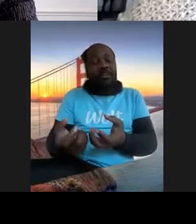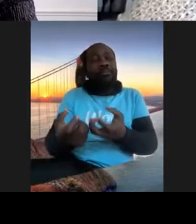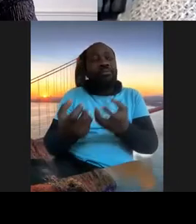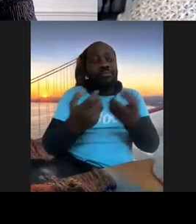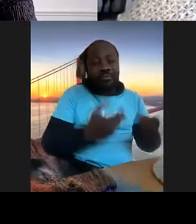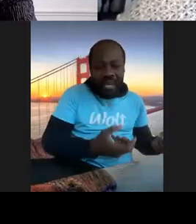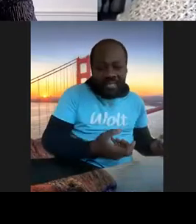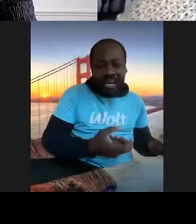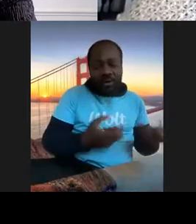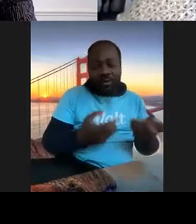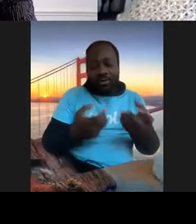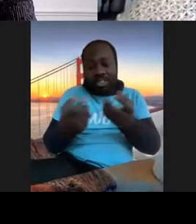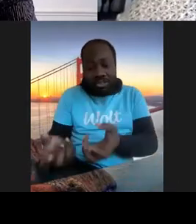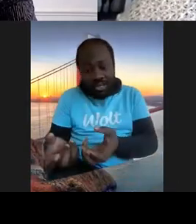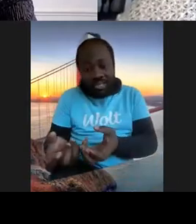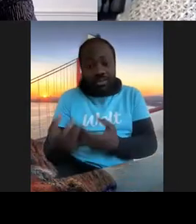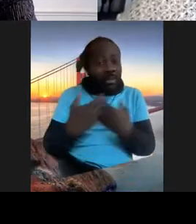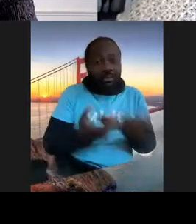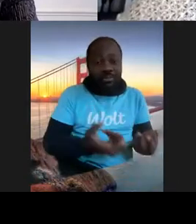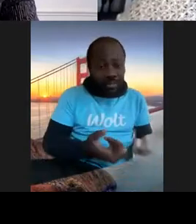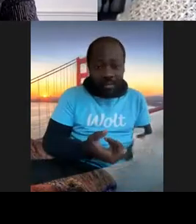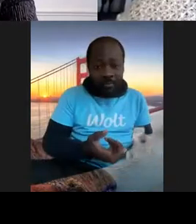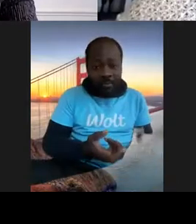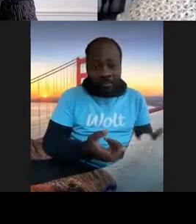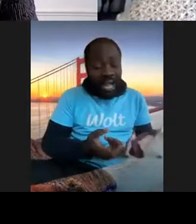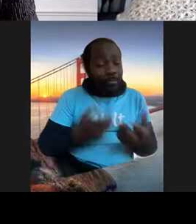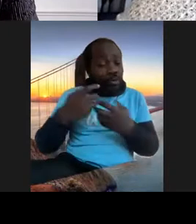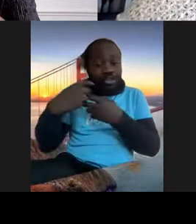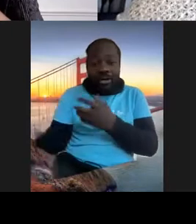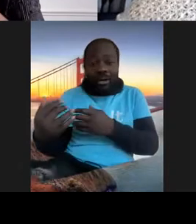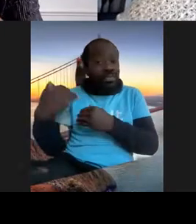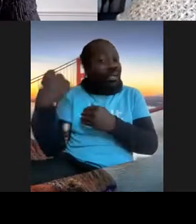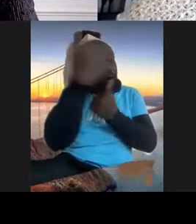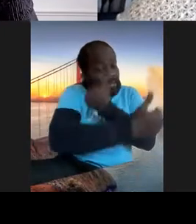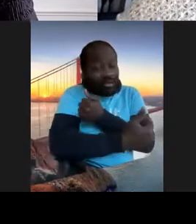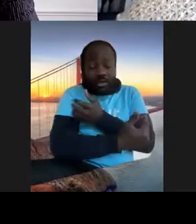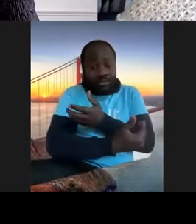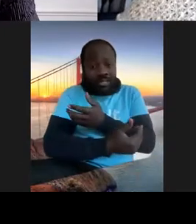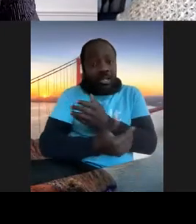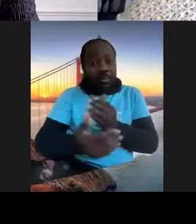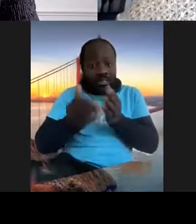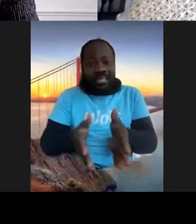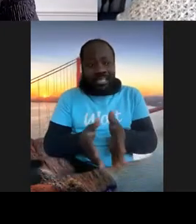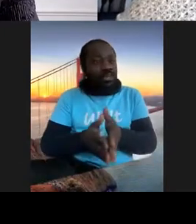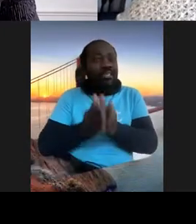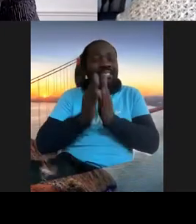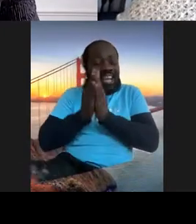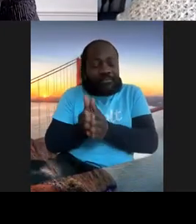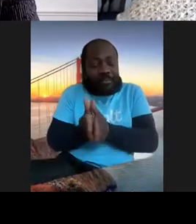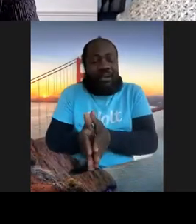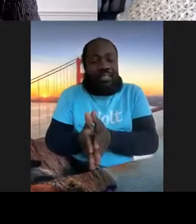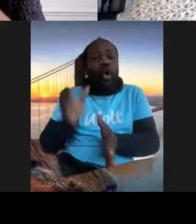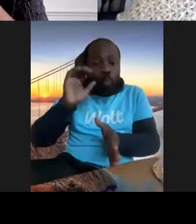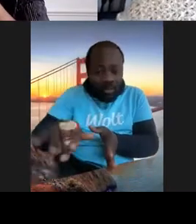Nigeria prefer their children to interpret for them. I'm not sure about other countries, but in Nigeria, you see